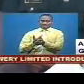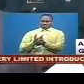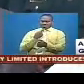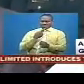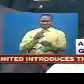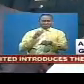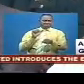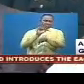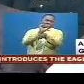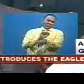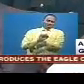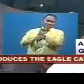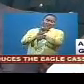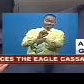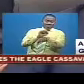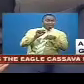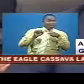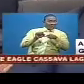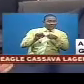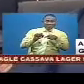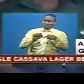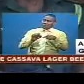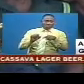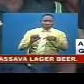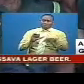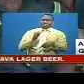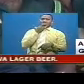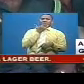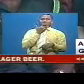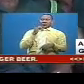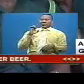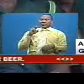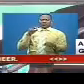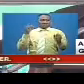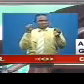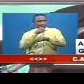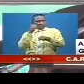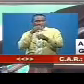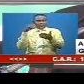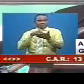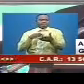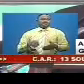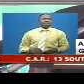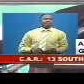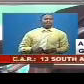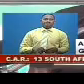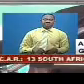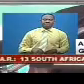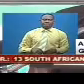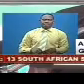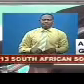said trafficking of human beings is a gross violation of human rights and the EU intends to fight against it. The